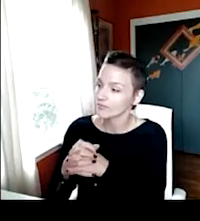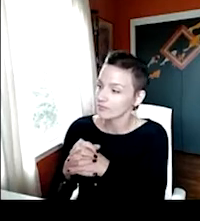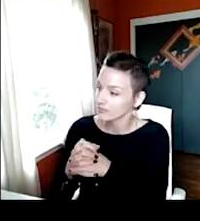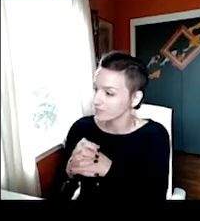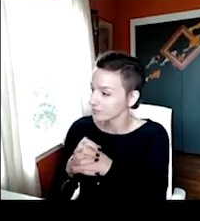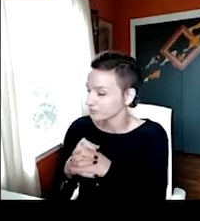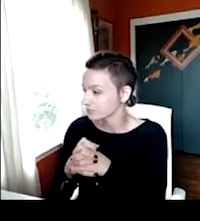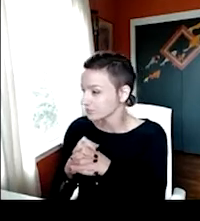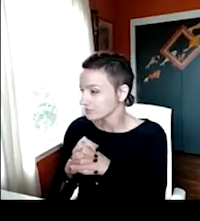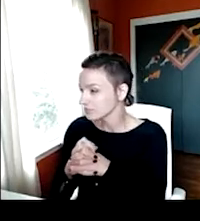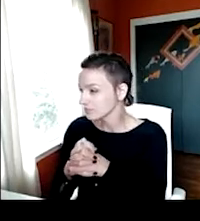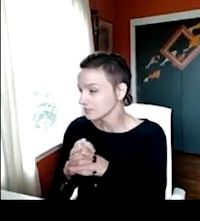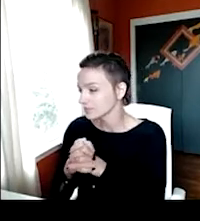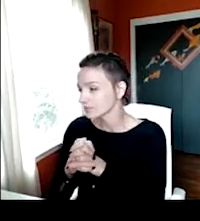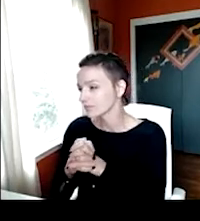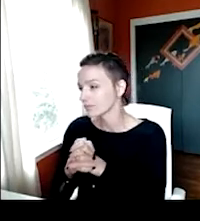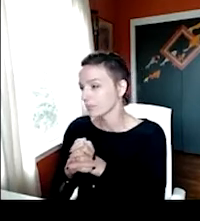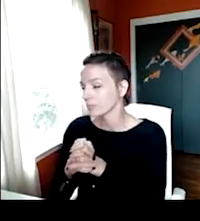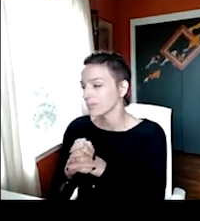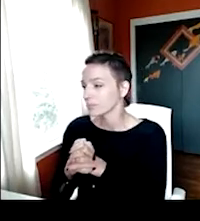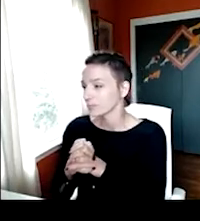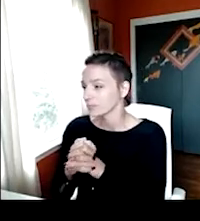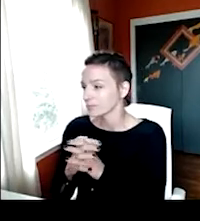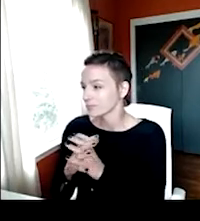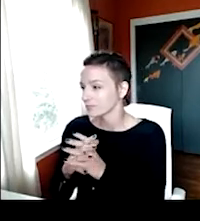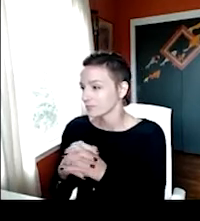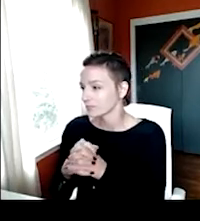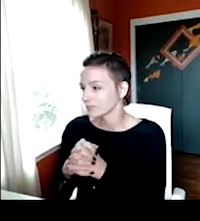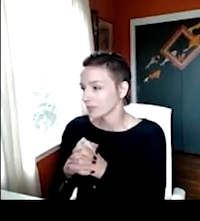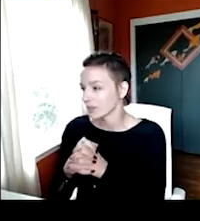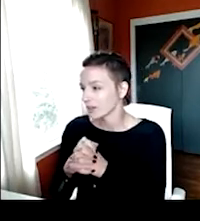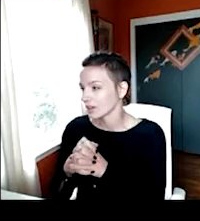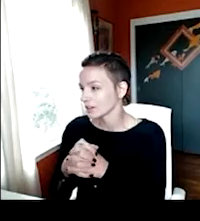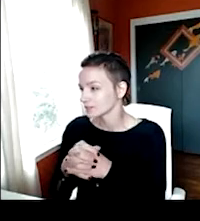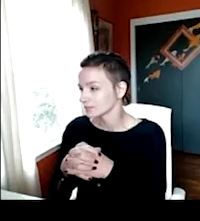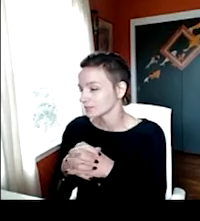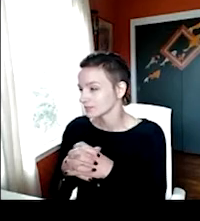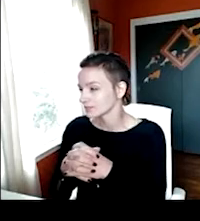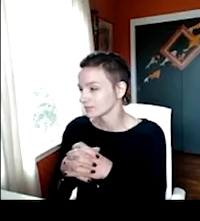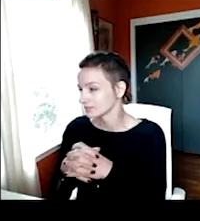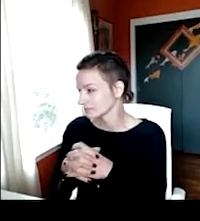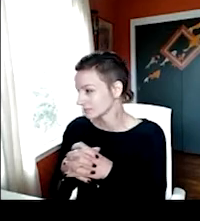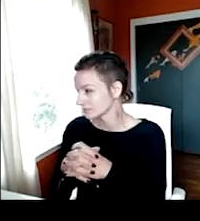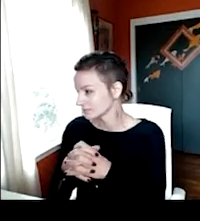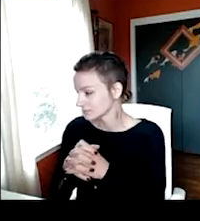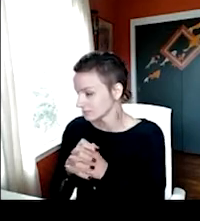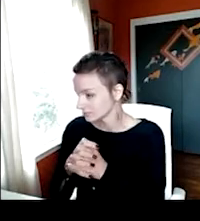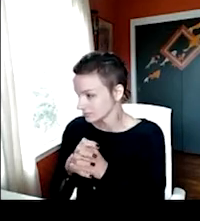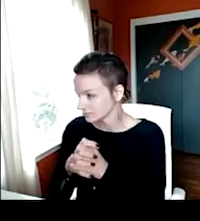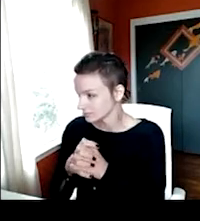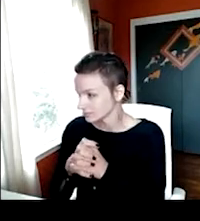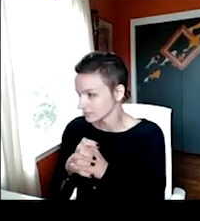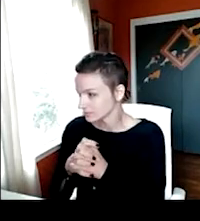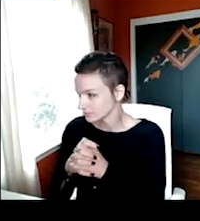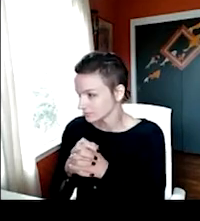where we have big audiences to cater to, and the main challenge is to engage them. So the question is, how many